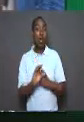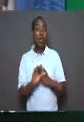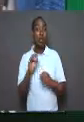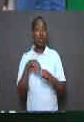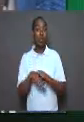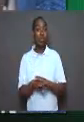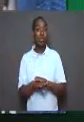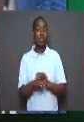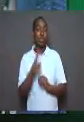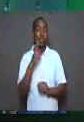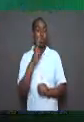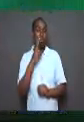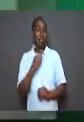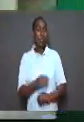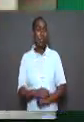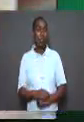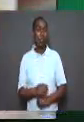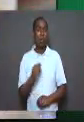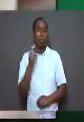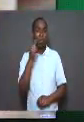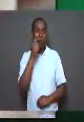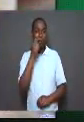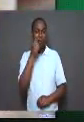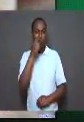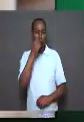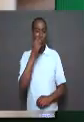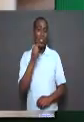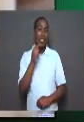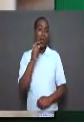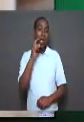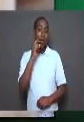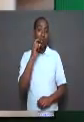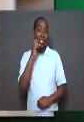often smoked, snuffed, or chewed.